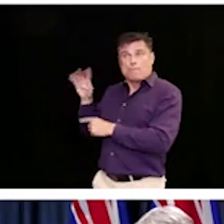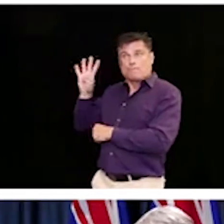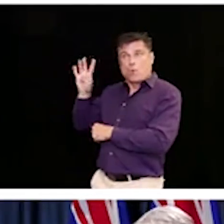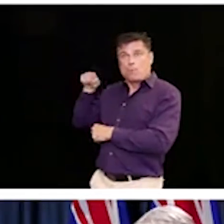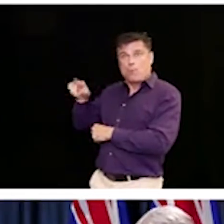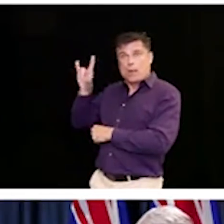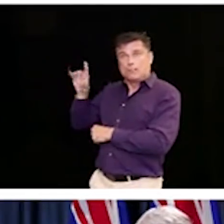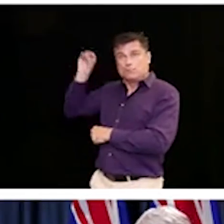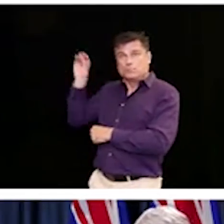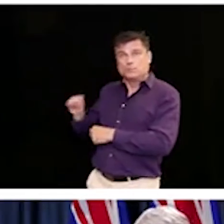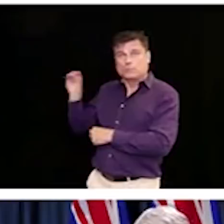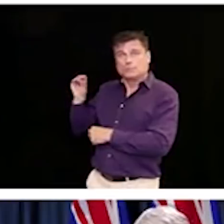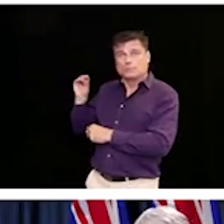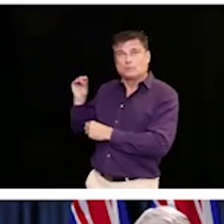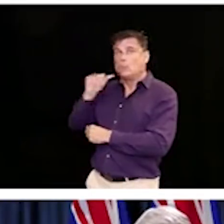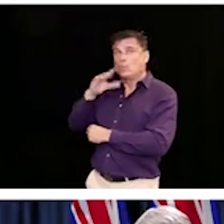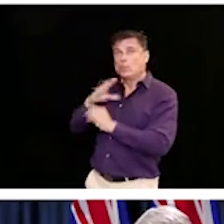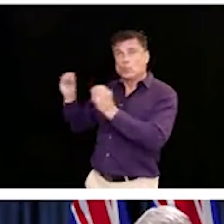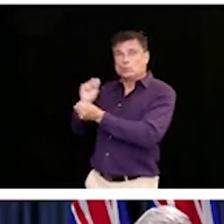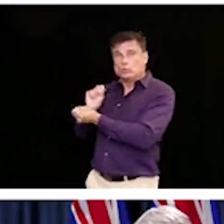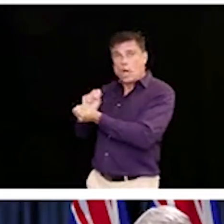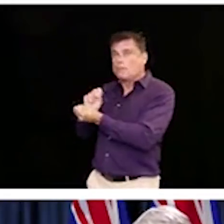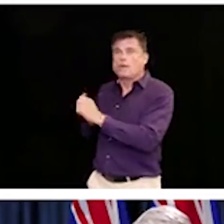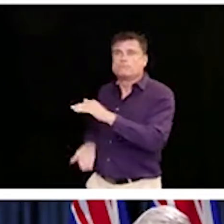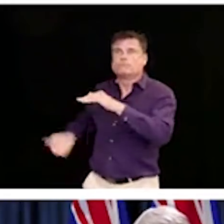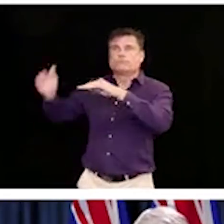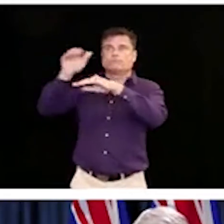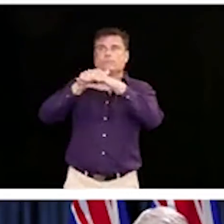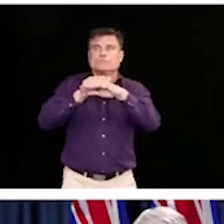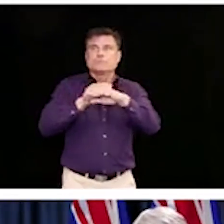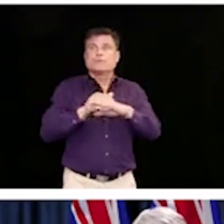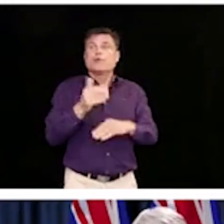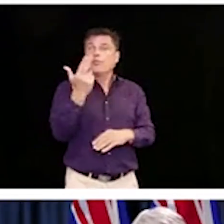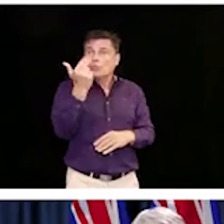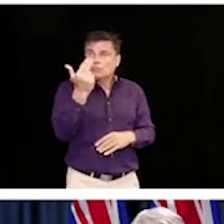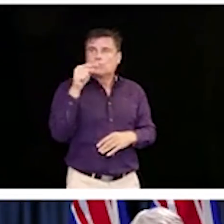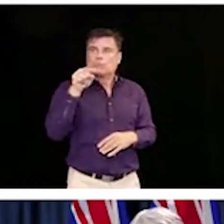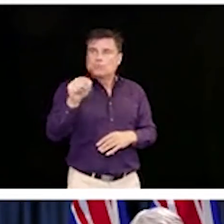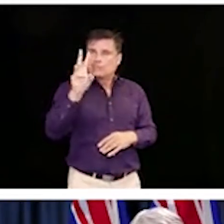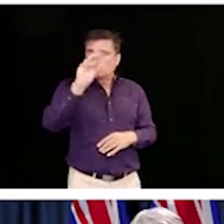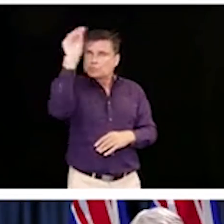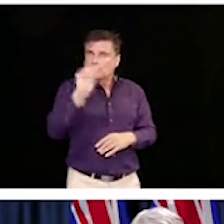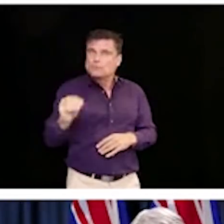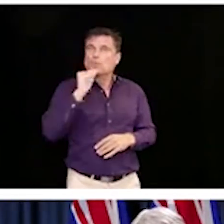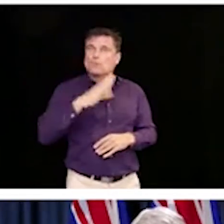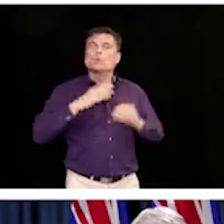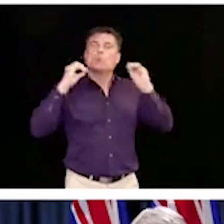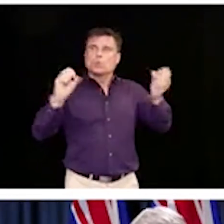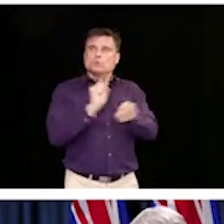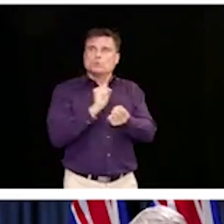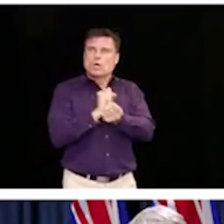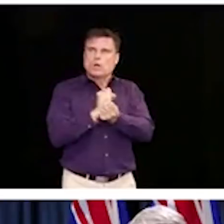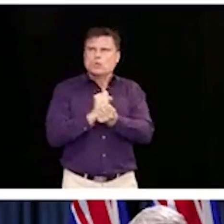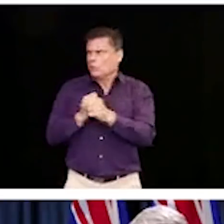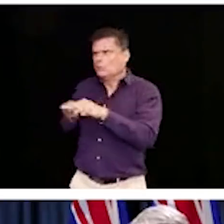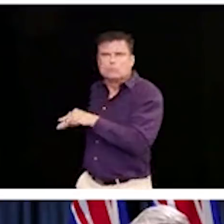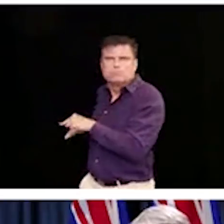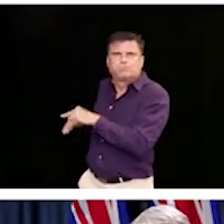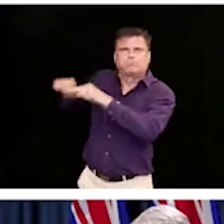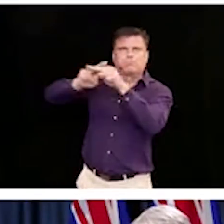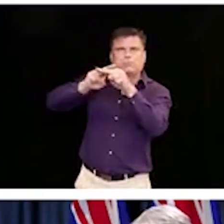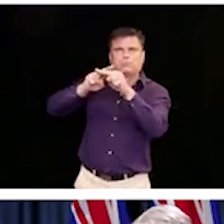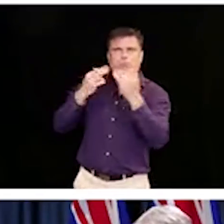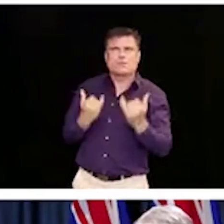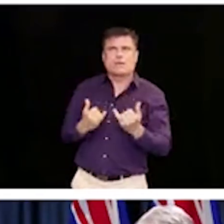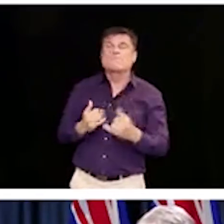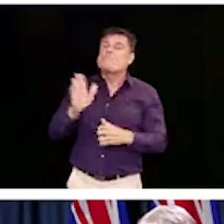to 13.4% in June, an increase of 8.6 percentage points. And of course, it's